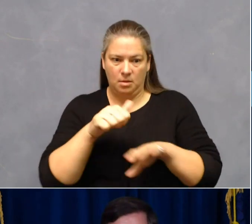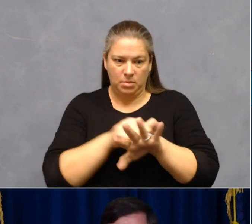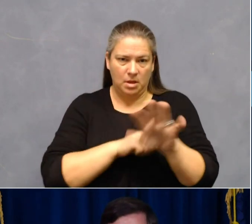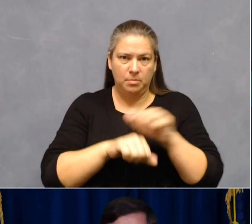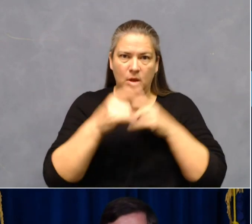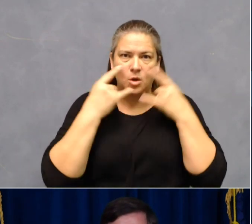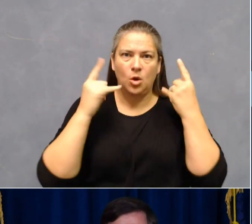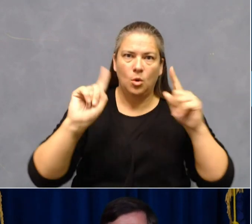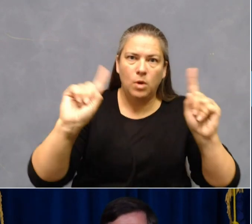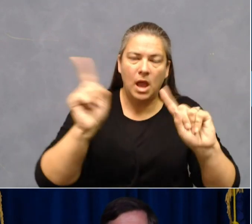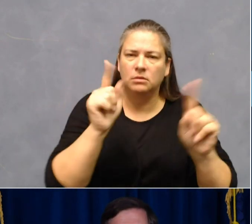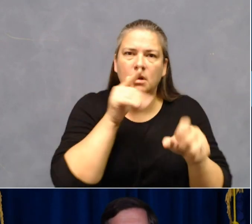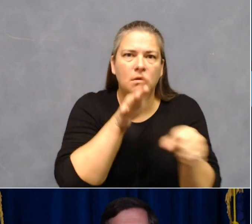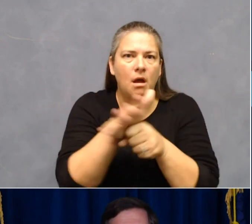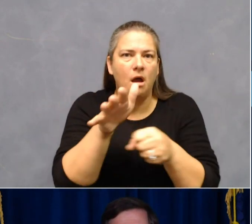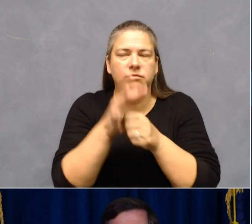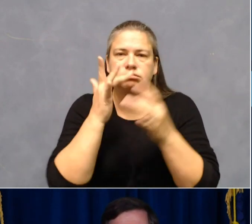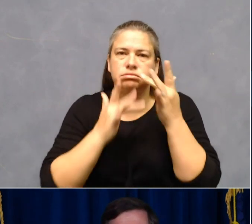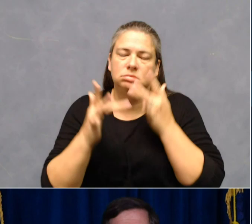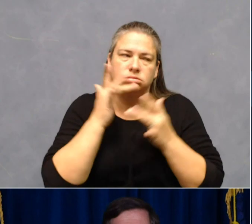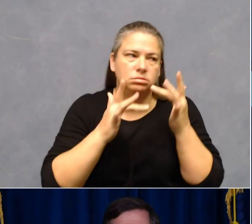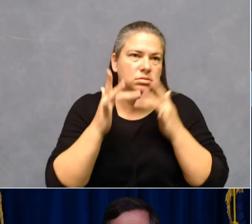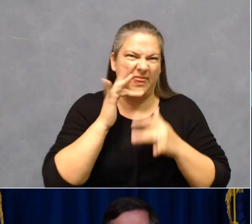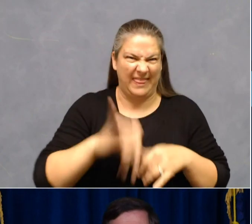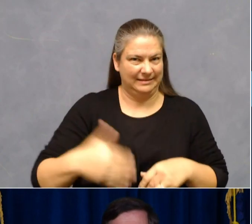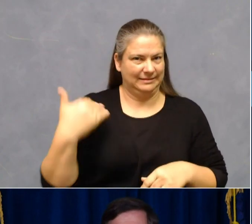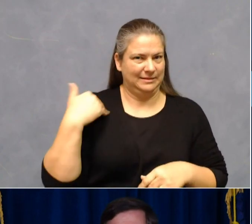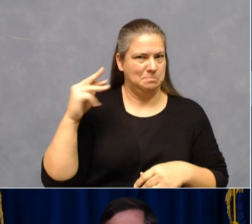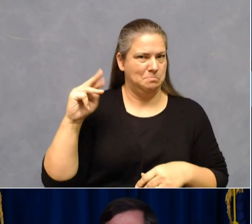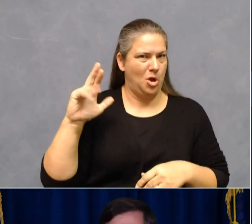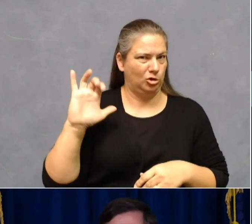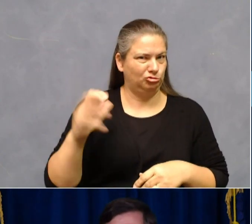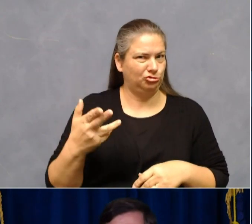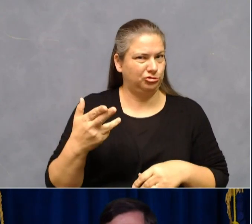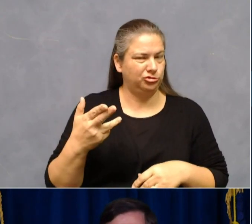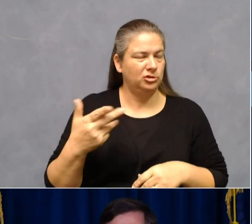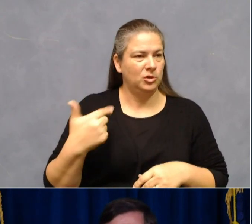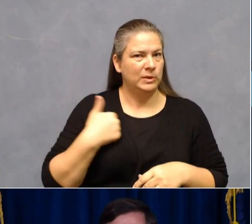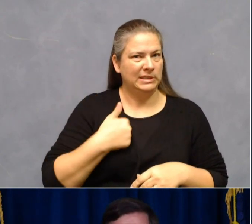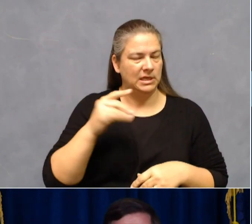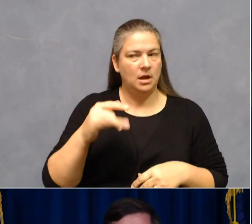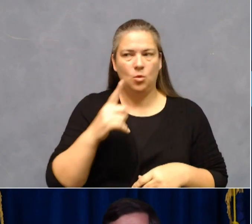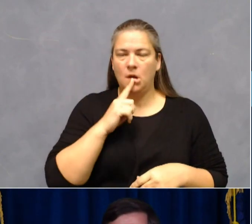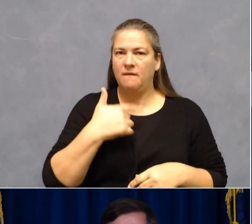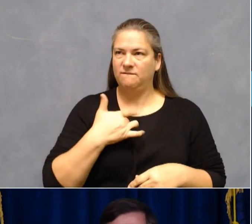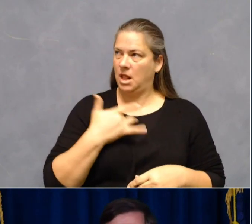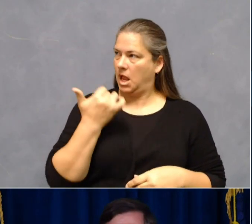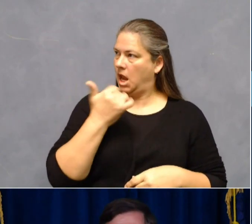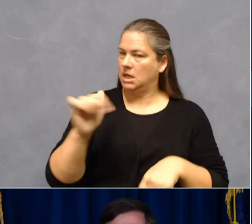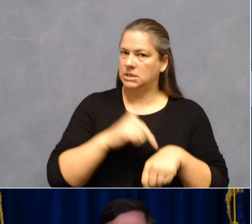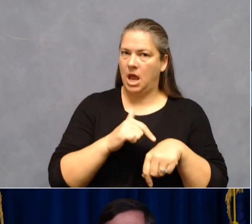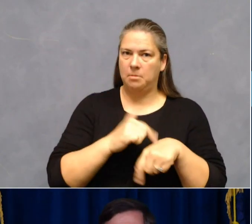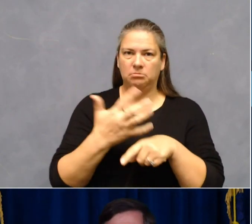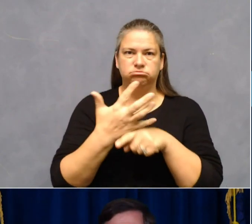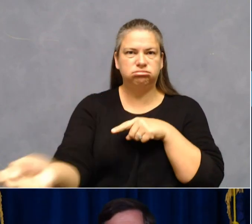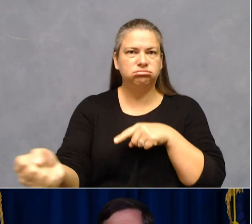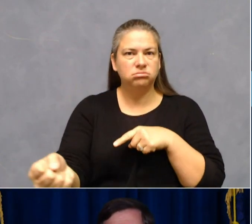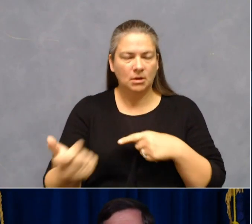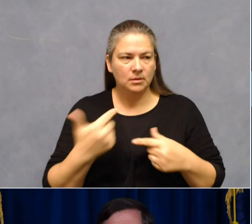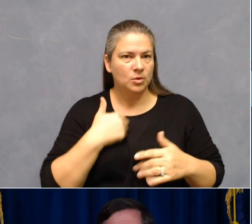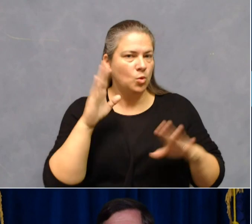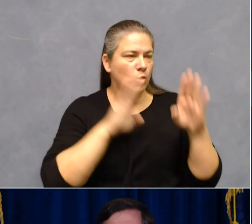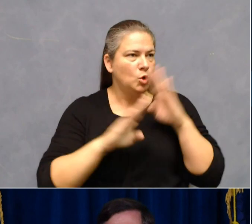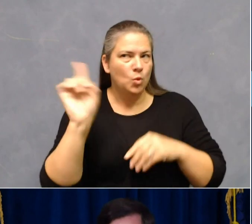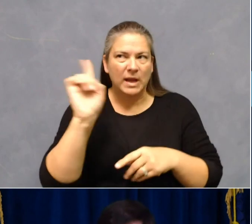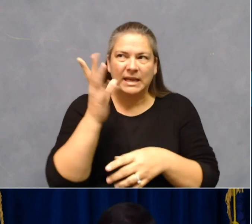hospitals. And at any day, we could have fully run out. We were worried about our supply chains